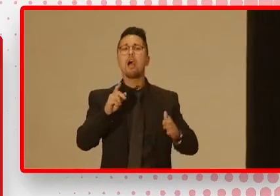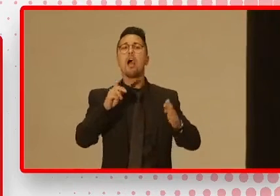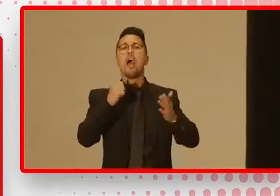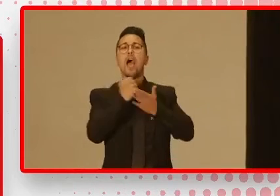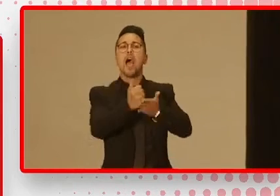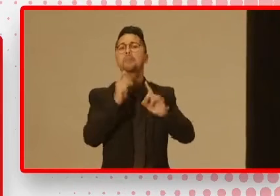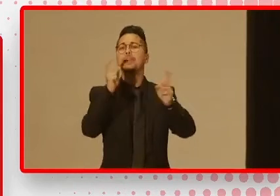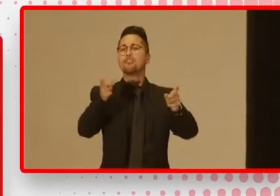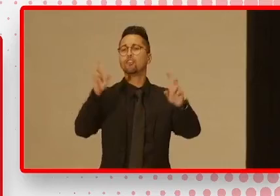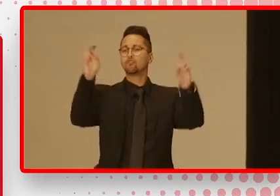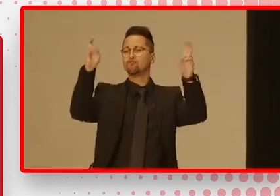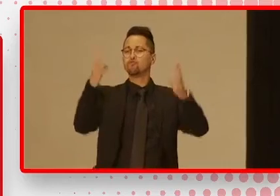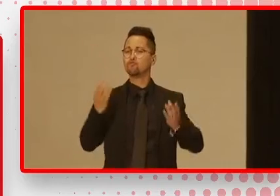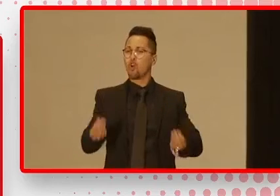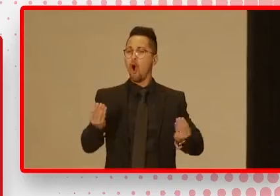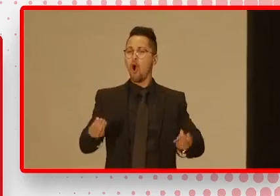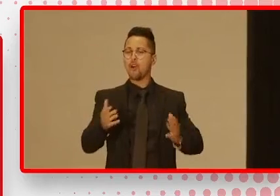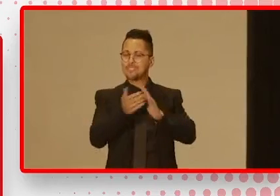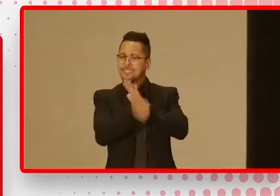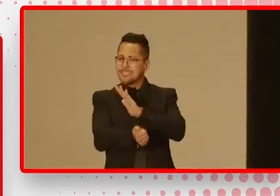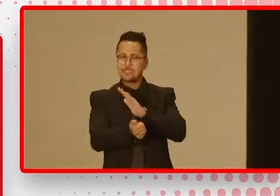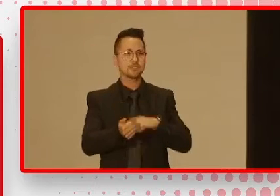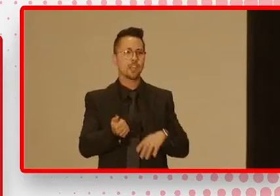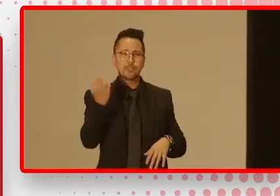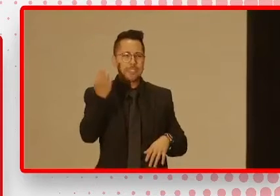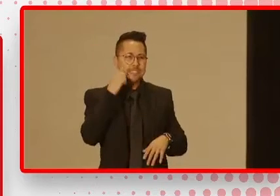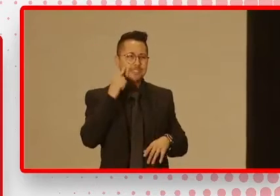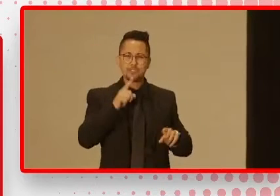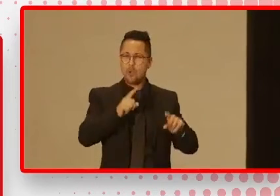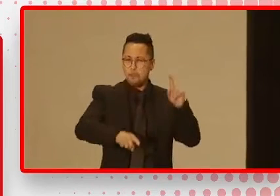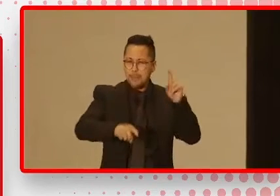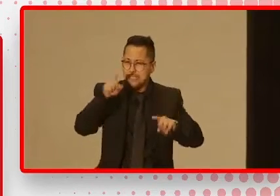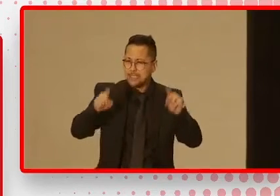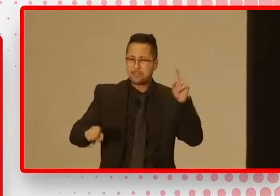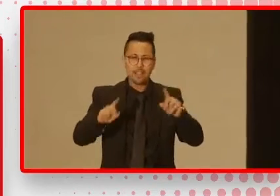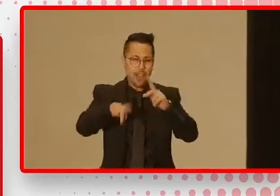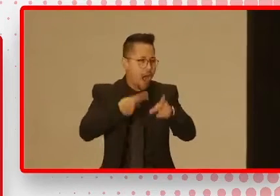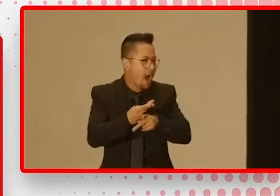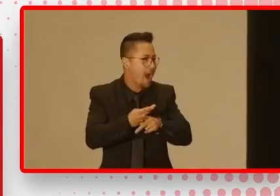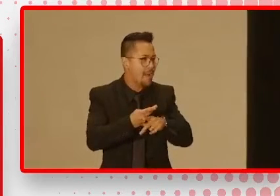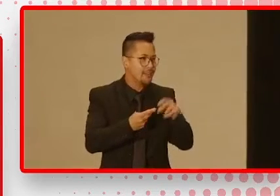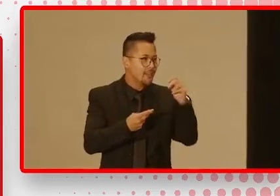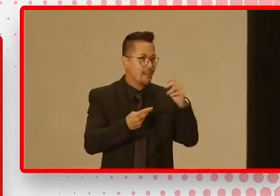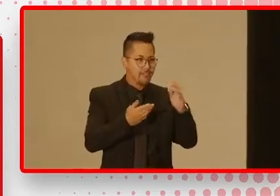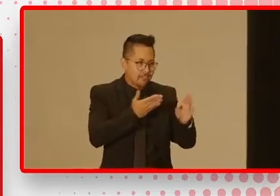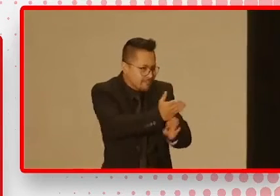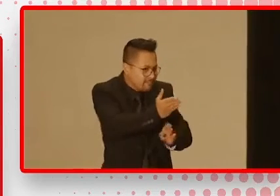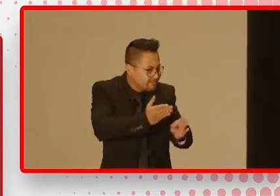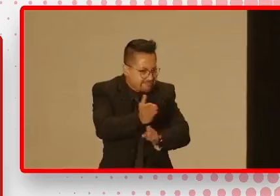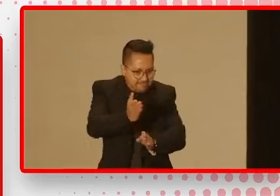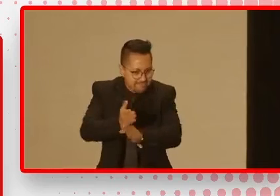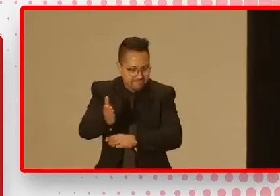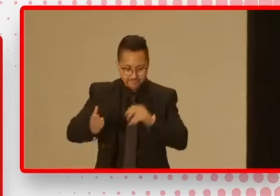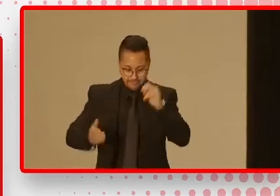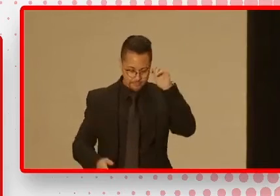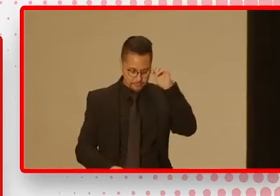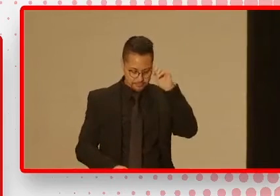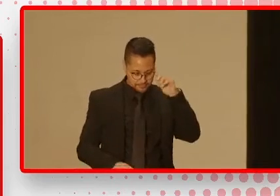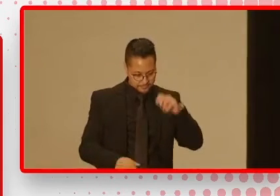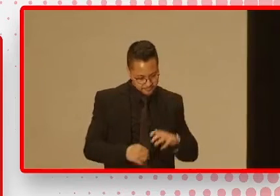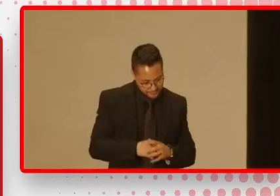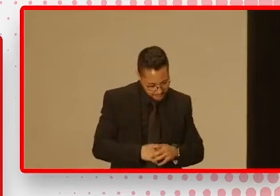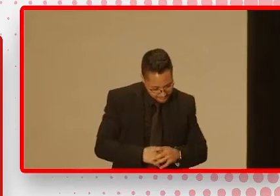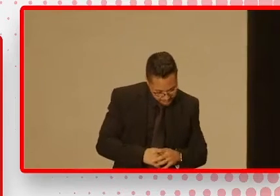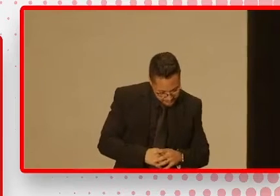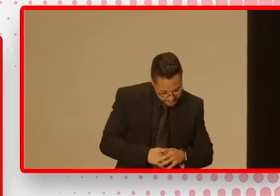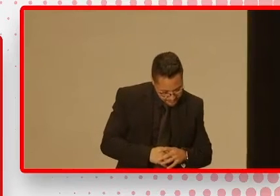Right. Because there's so many different diversions to working. Oh, yeah. Now than there ever were than just, in a sense, doing